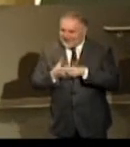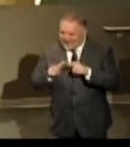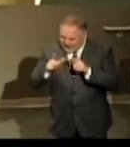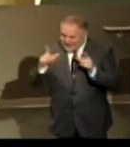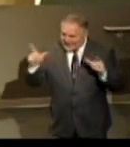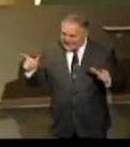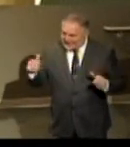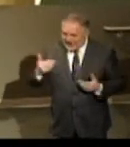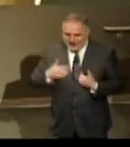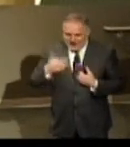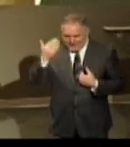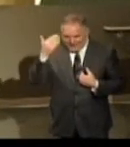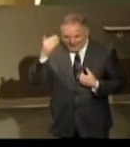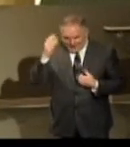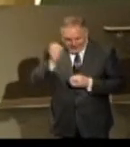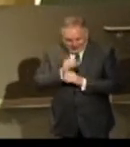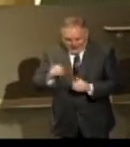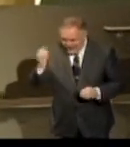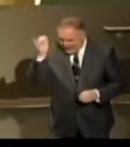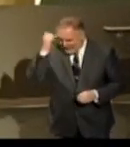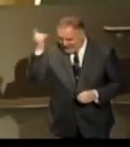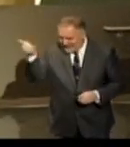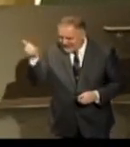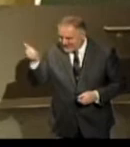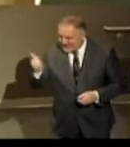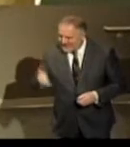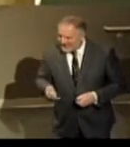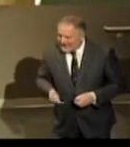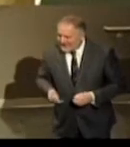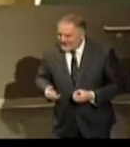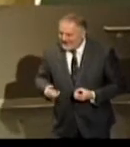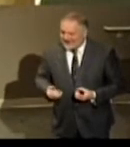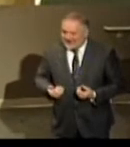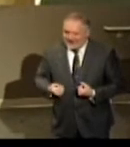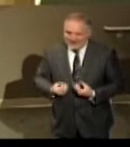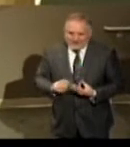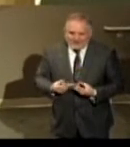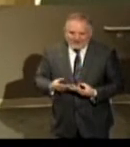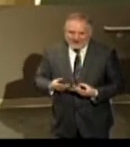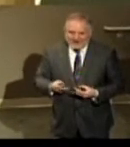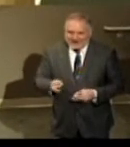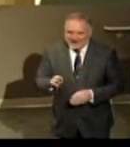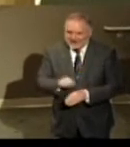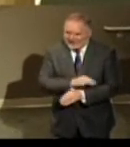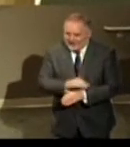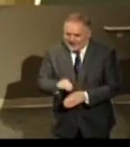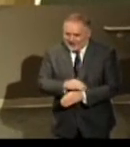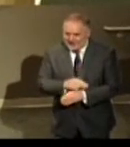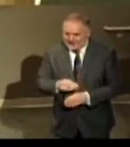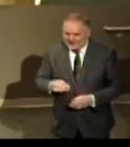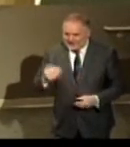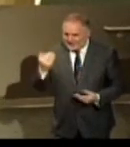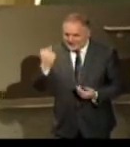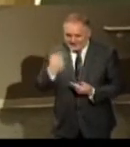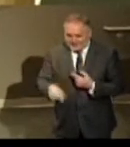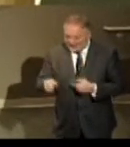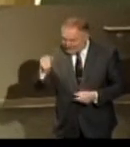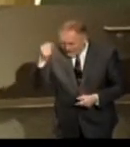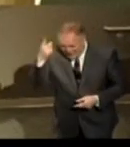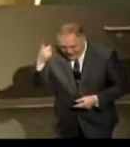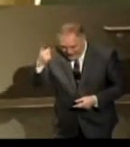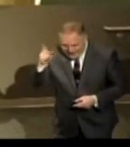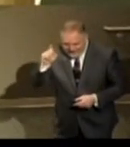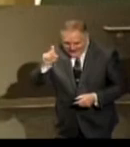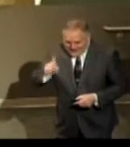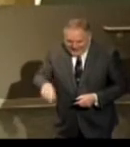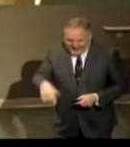I had no idea where I was. I had no idea how many miles it was. I had no idea where I was going. I couldn't figure it out. I had to call one